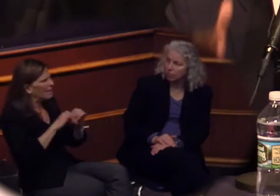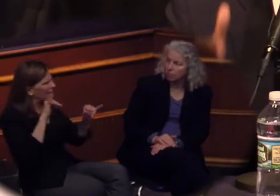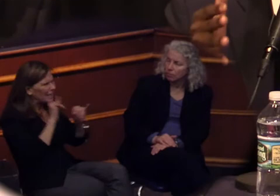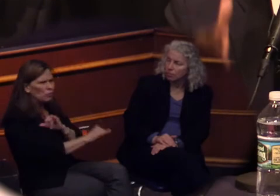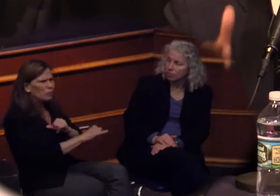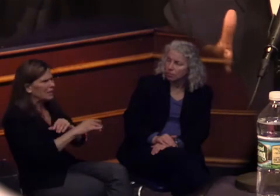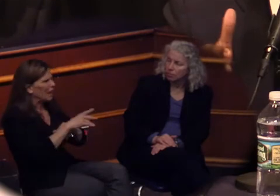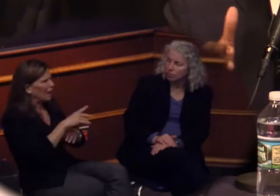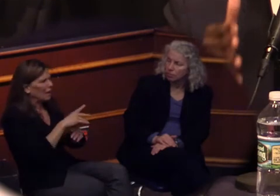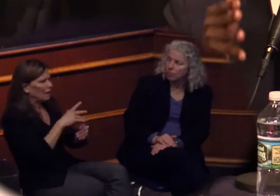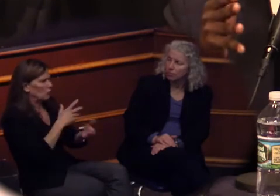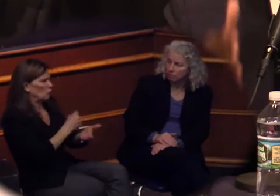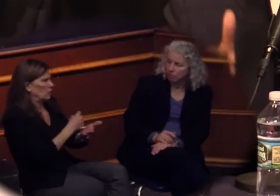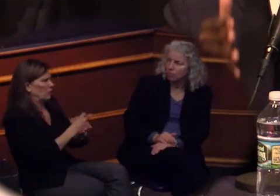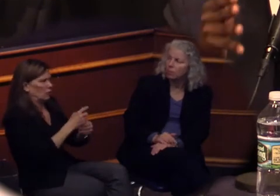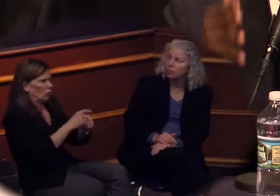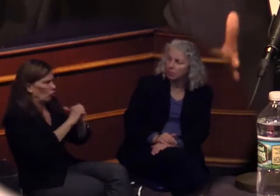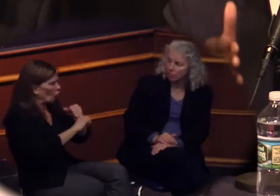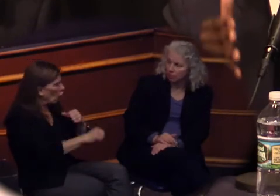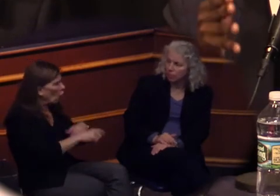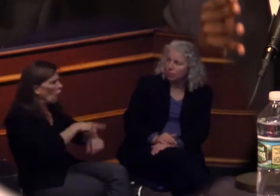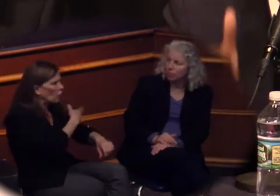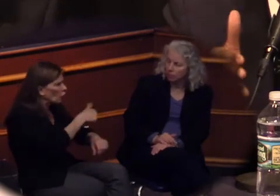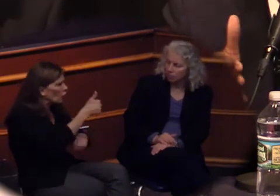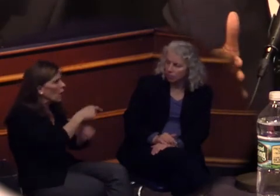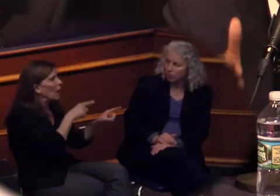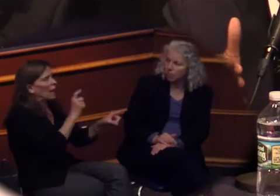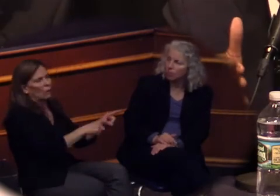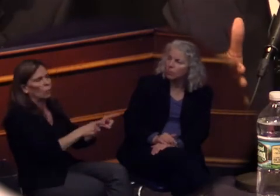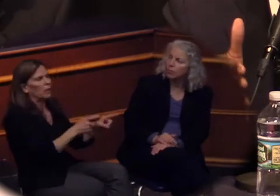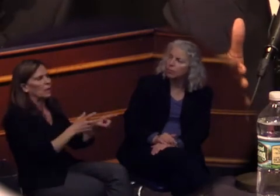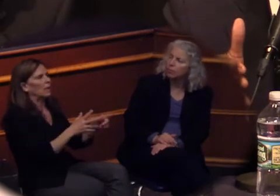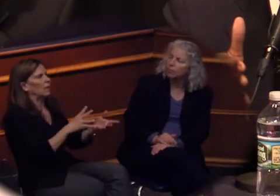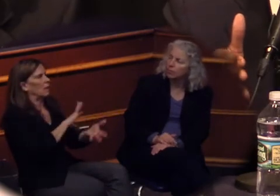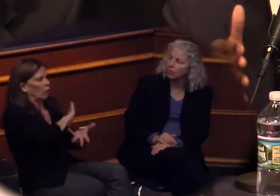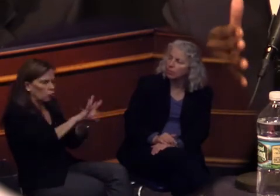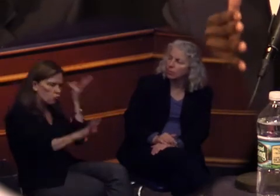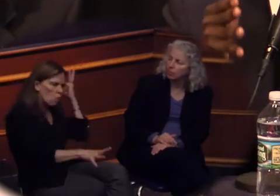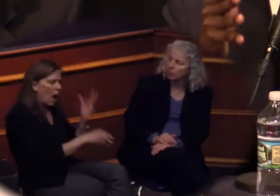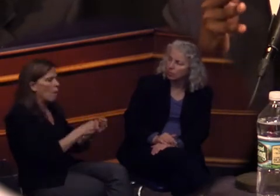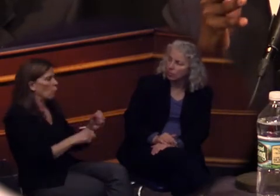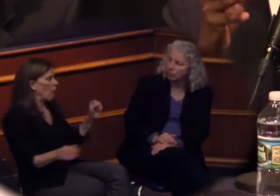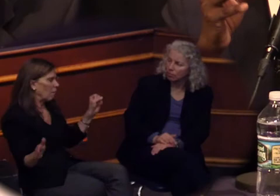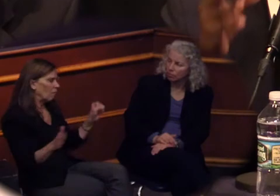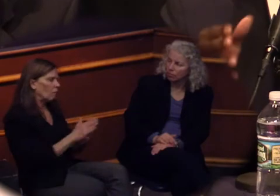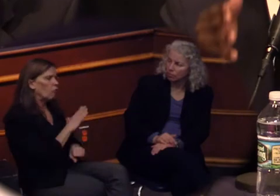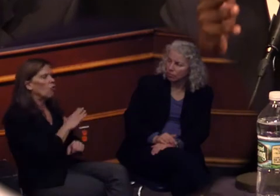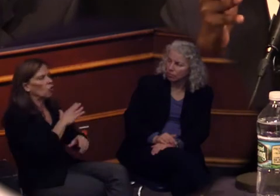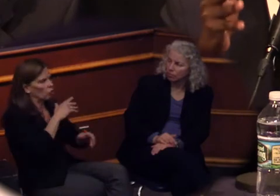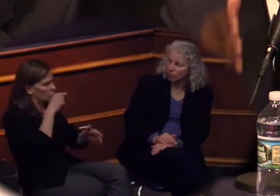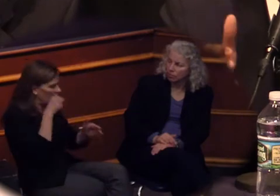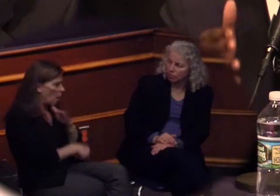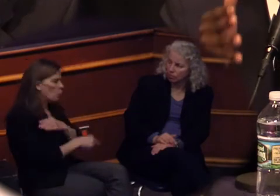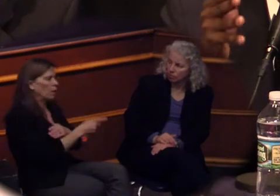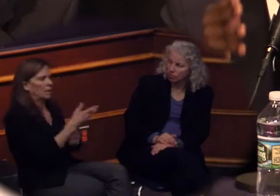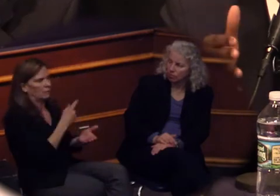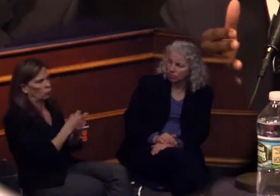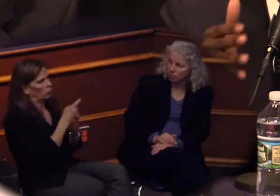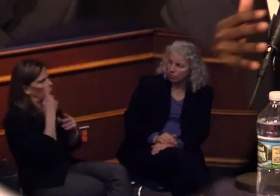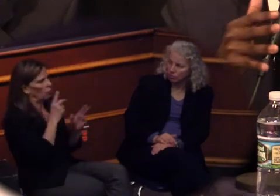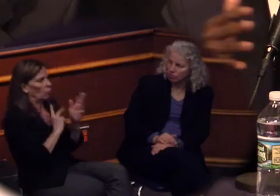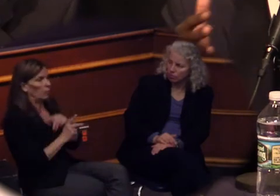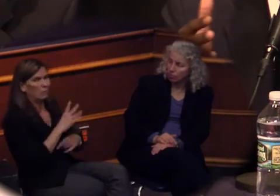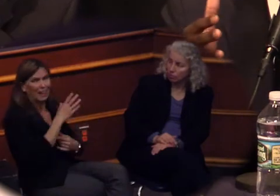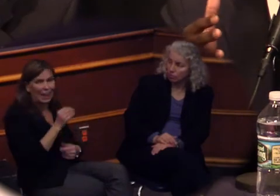community-based wraparound services and treatment for people. And I'm hearing we need training for our